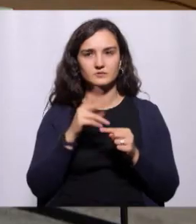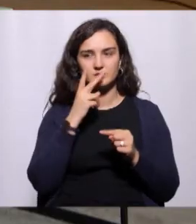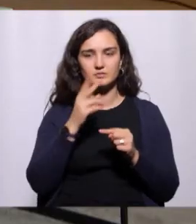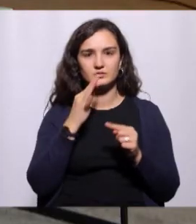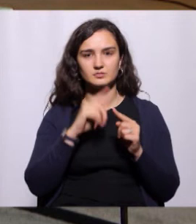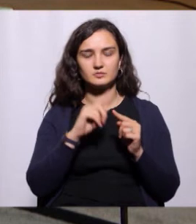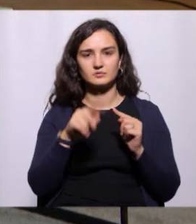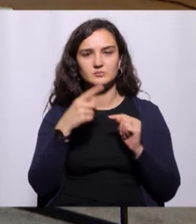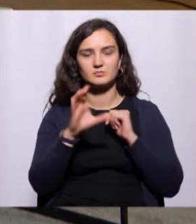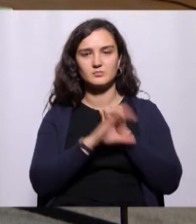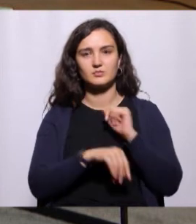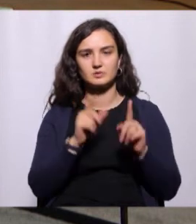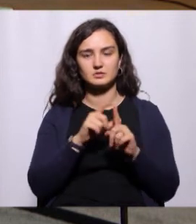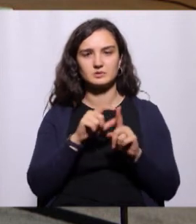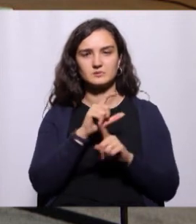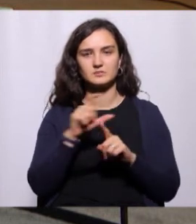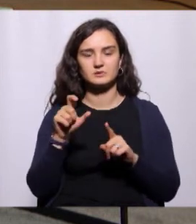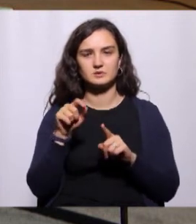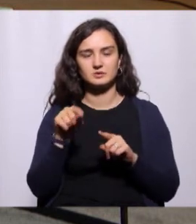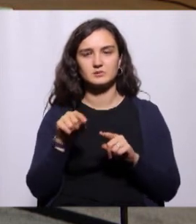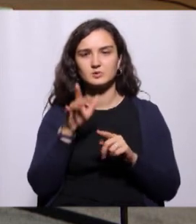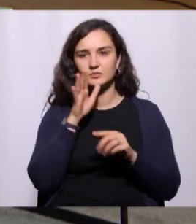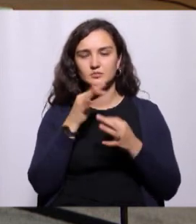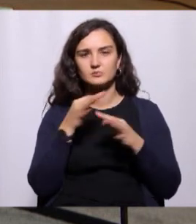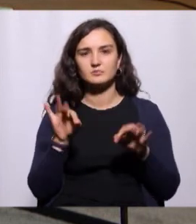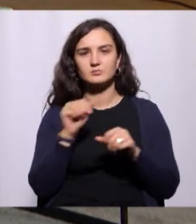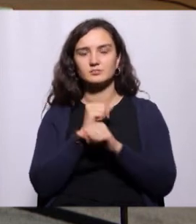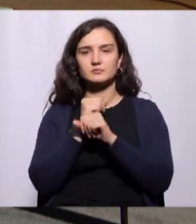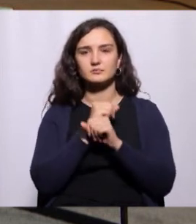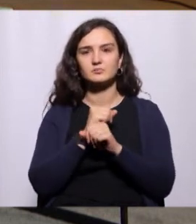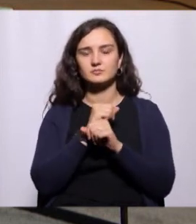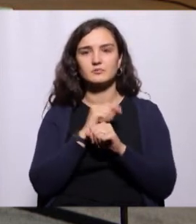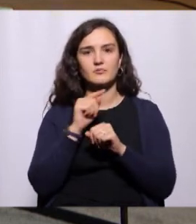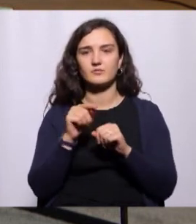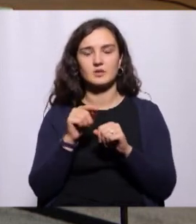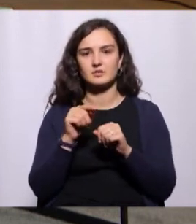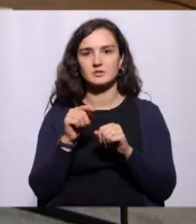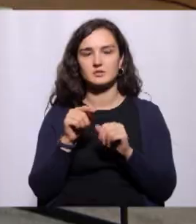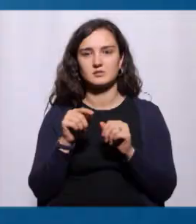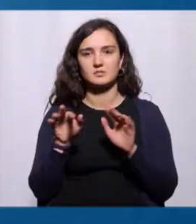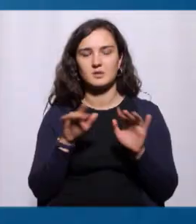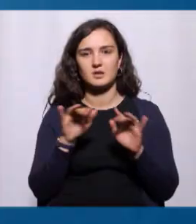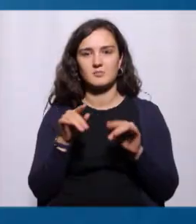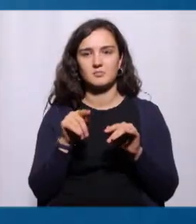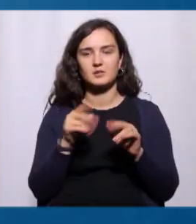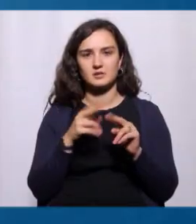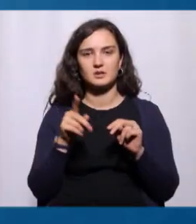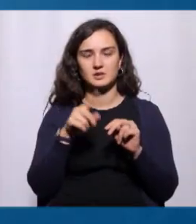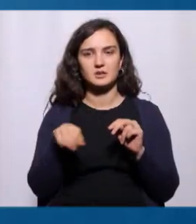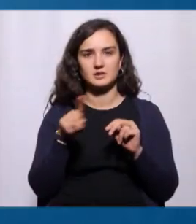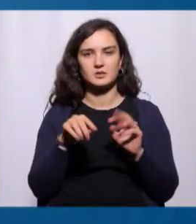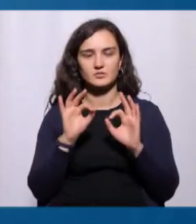our very last sentence. Leisure activities will become less popular. Well, Ms. Sophie, I think this one is